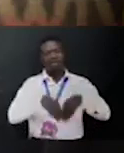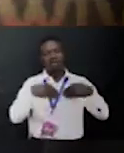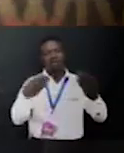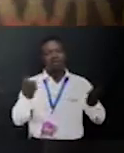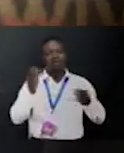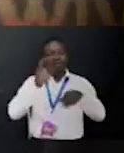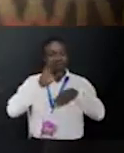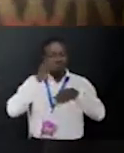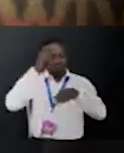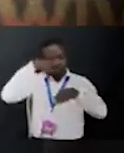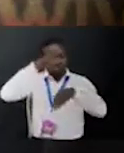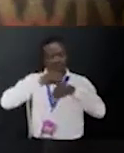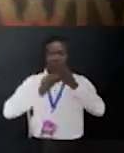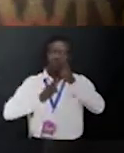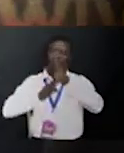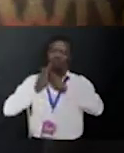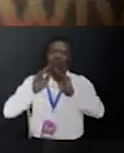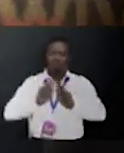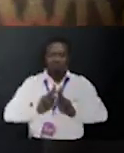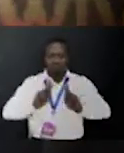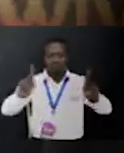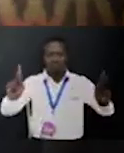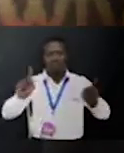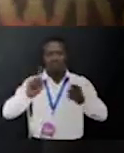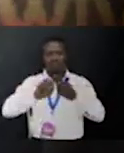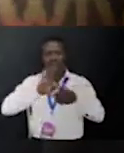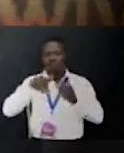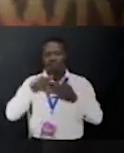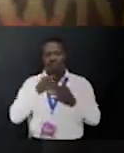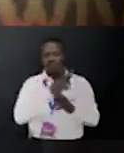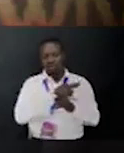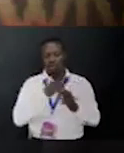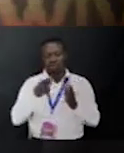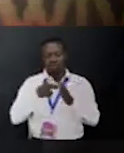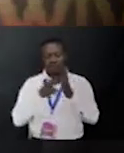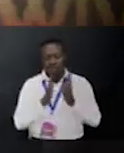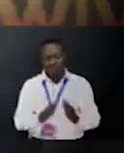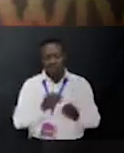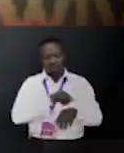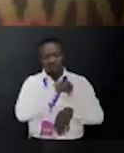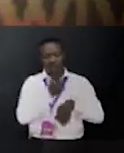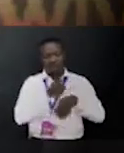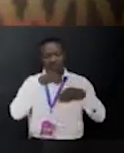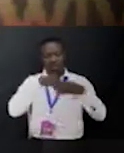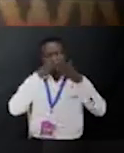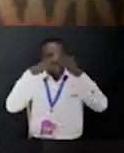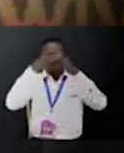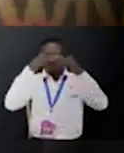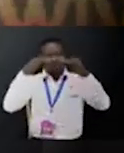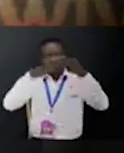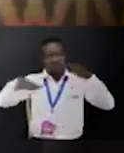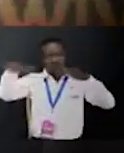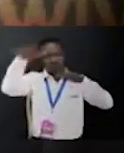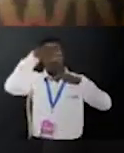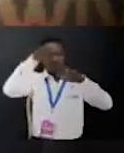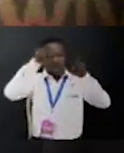known to the rulers and authorities in the heavenly realms according to